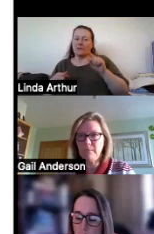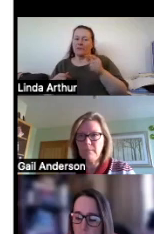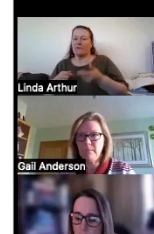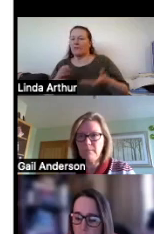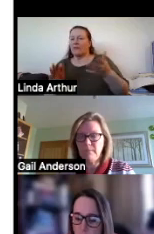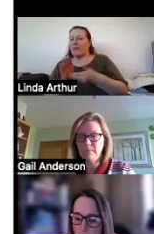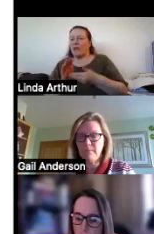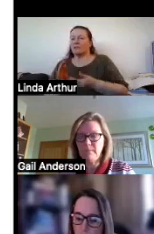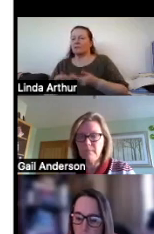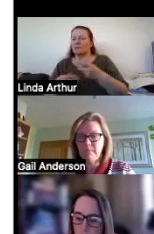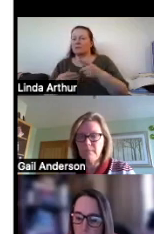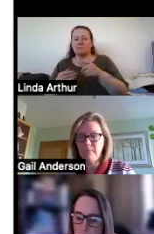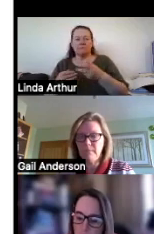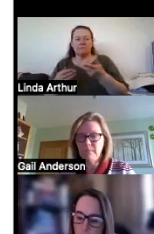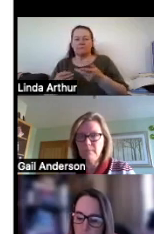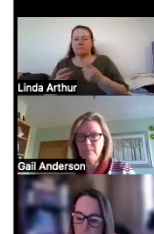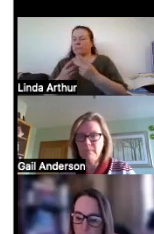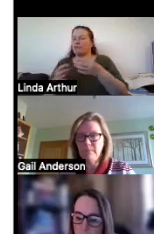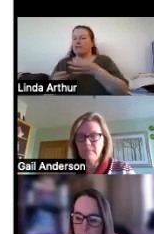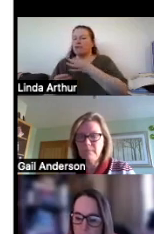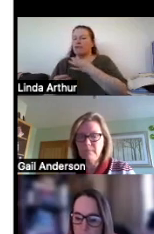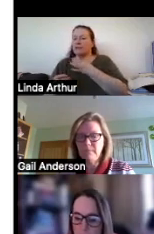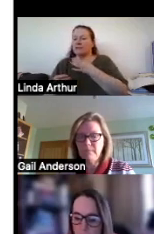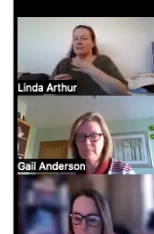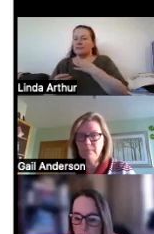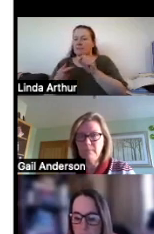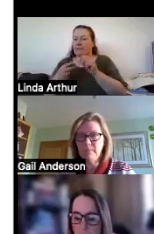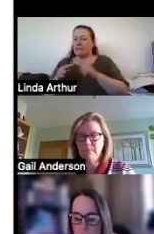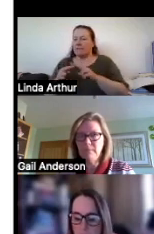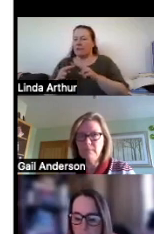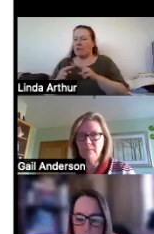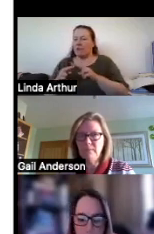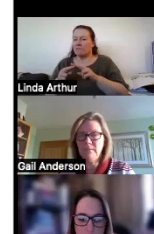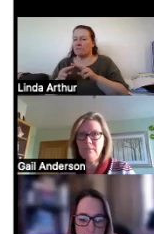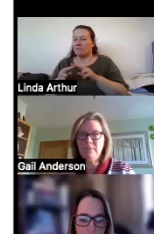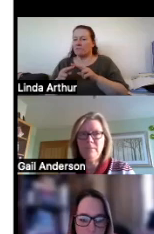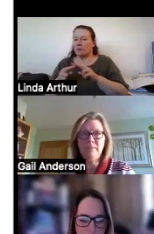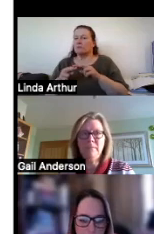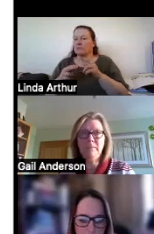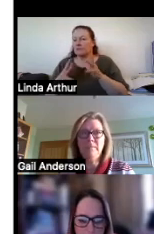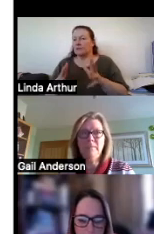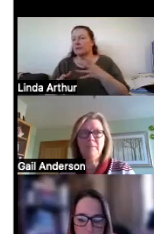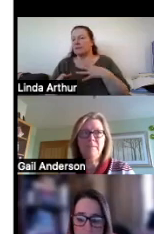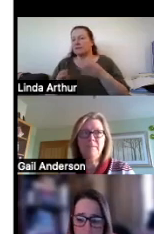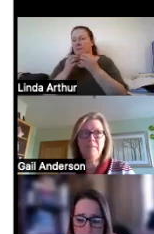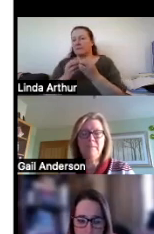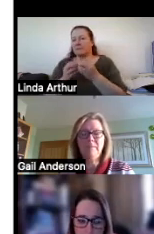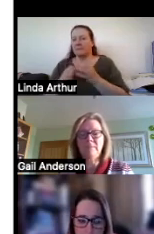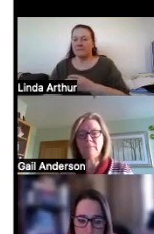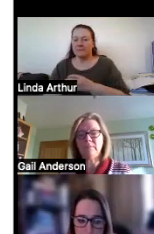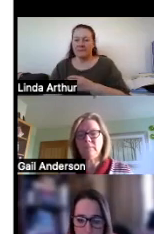on the pelvic floor, making your exercises even more prevalent to be doing. Next slide,